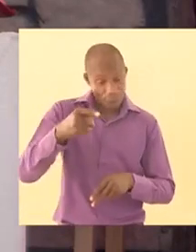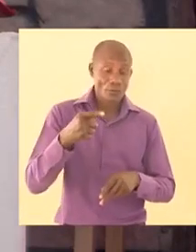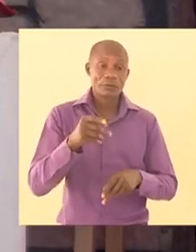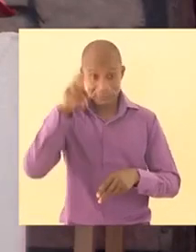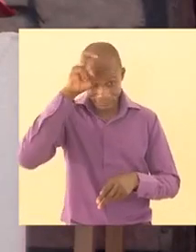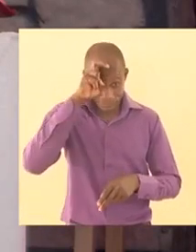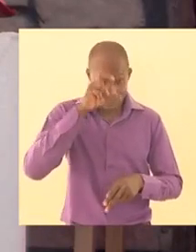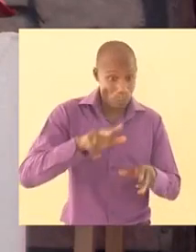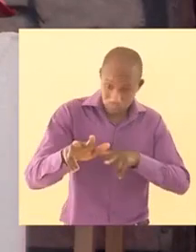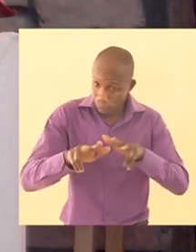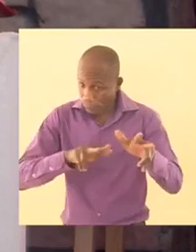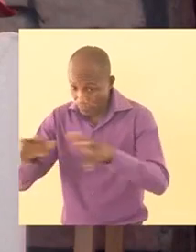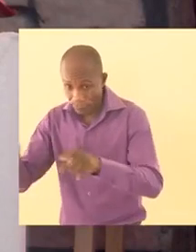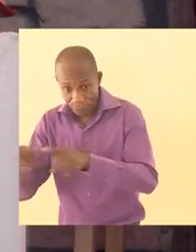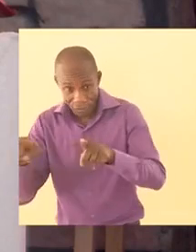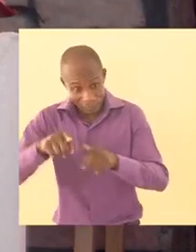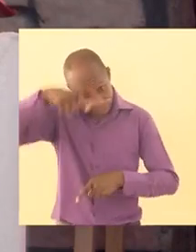prowling round like a roaring lion.